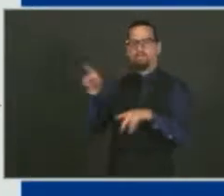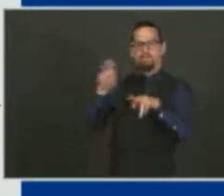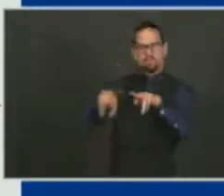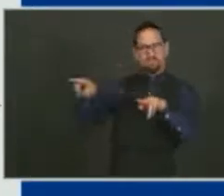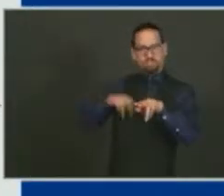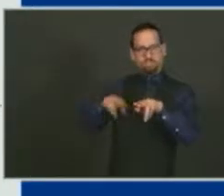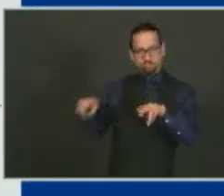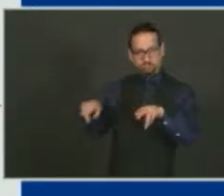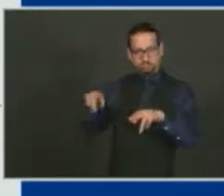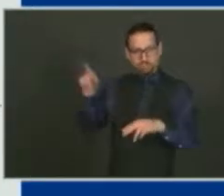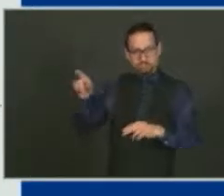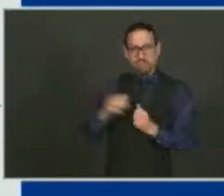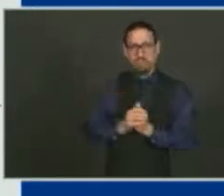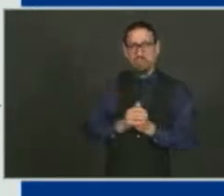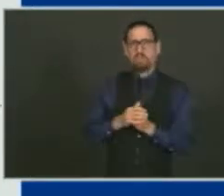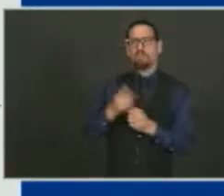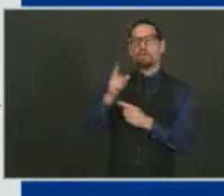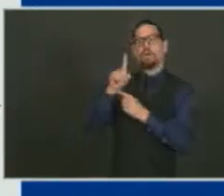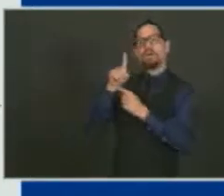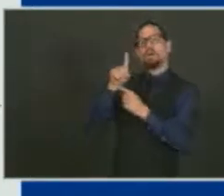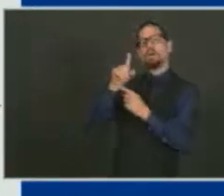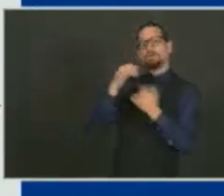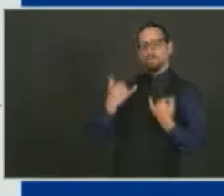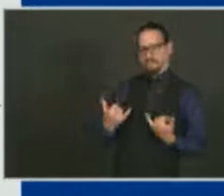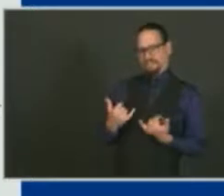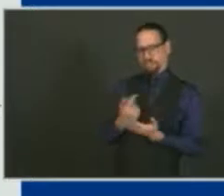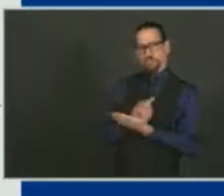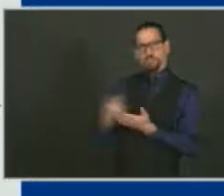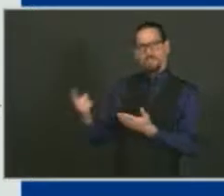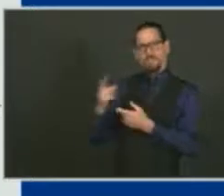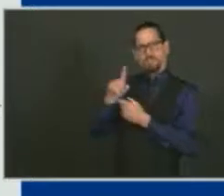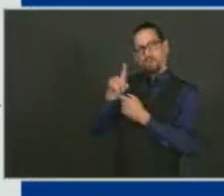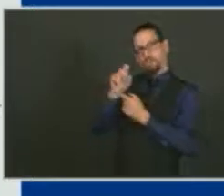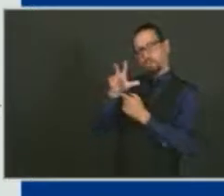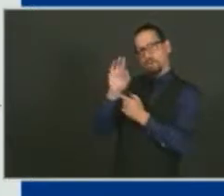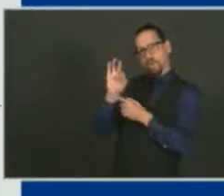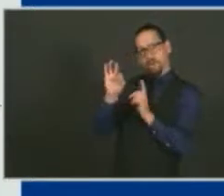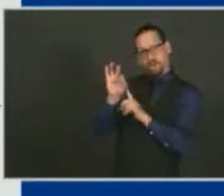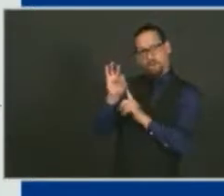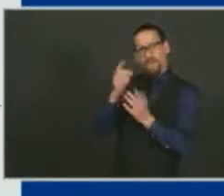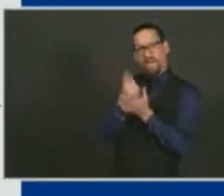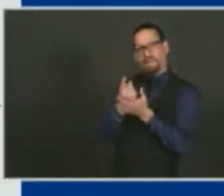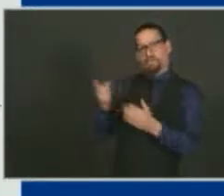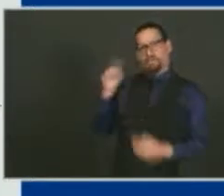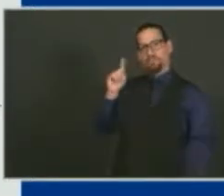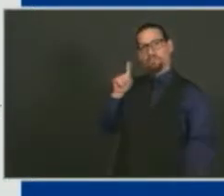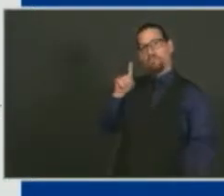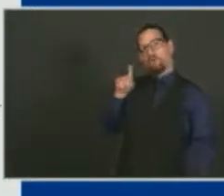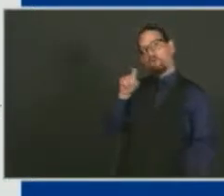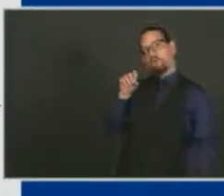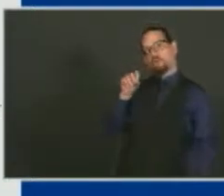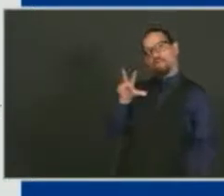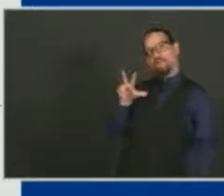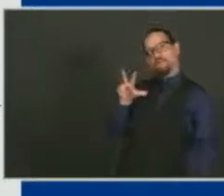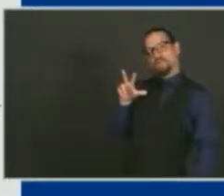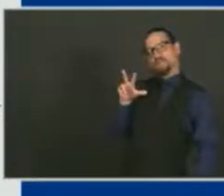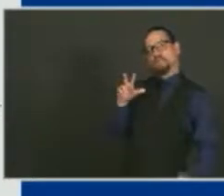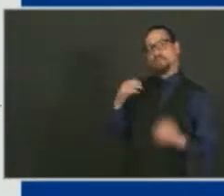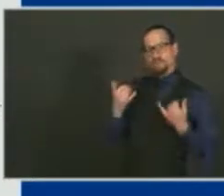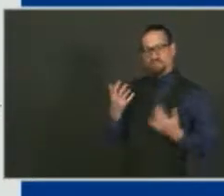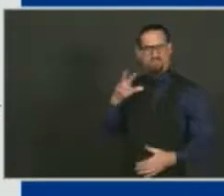20 new hospitalizations. And we have 242 new cases per